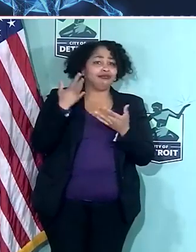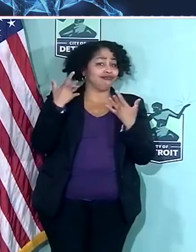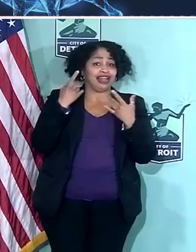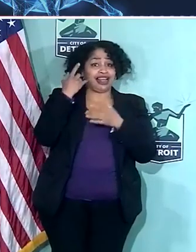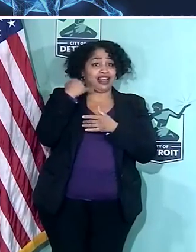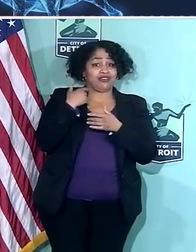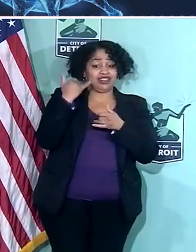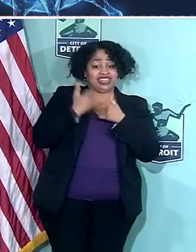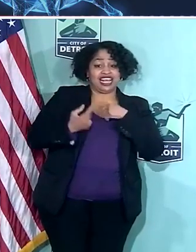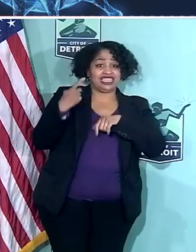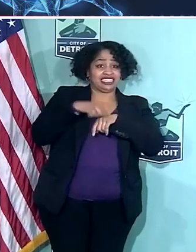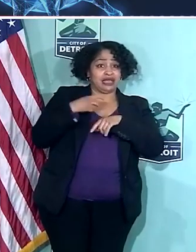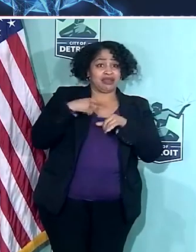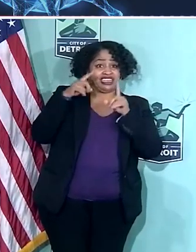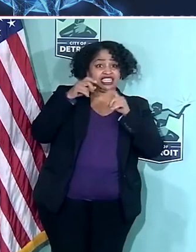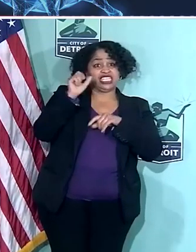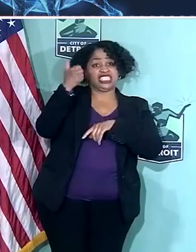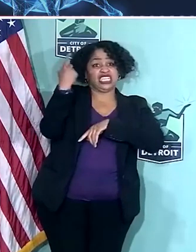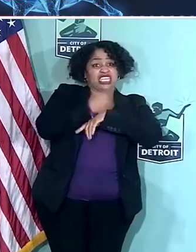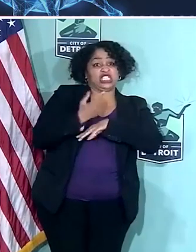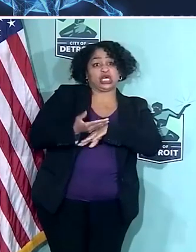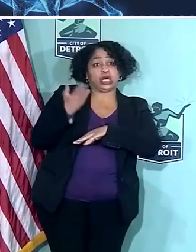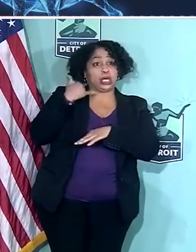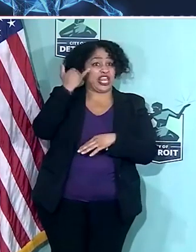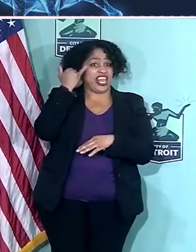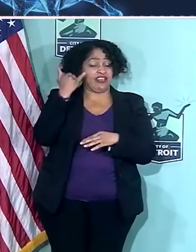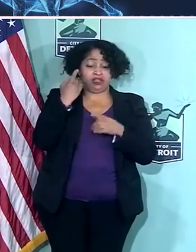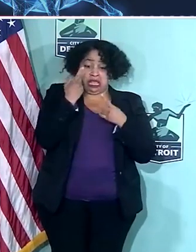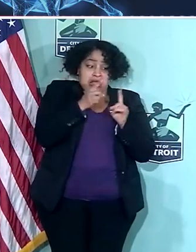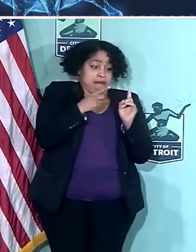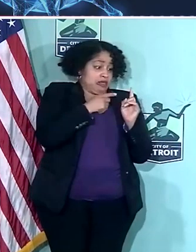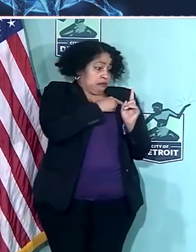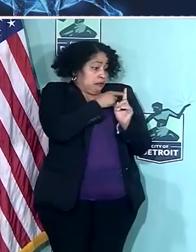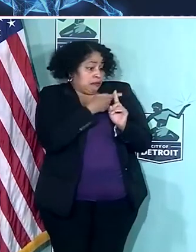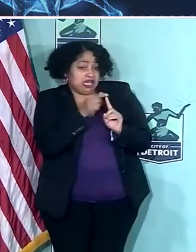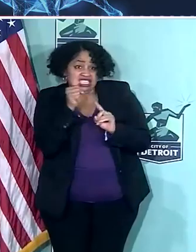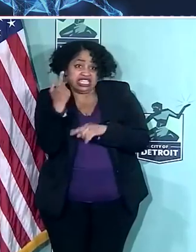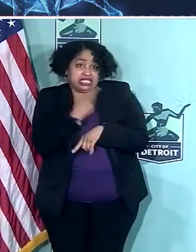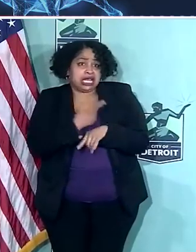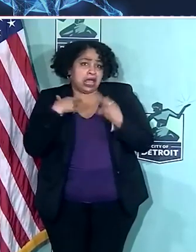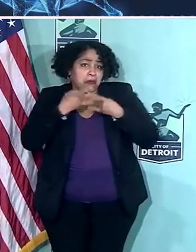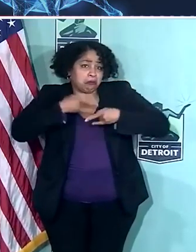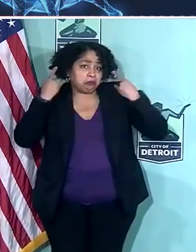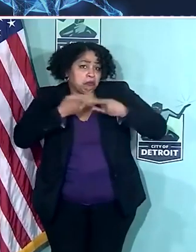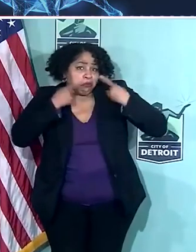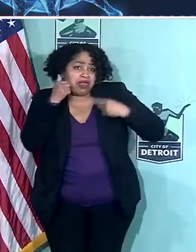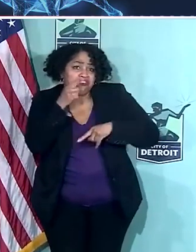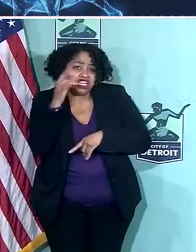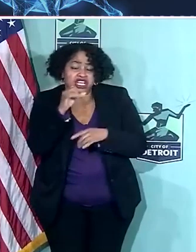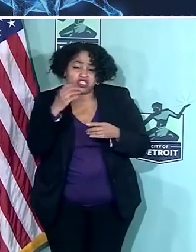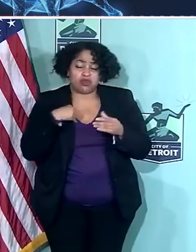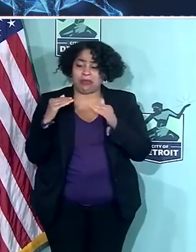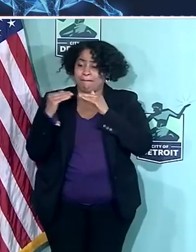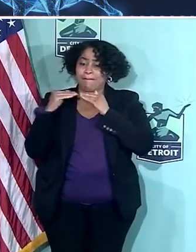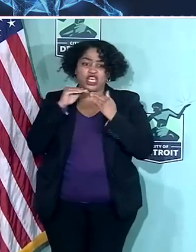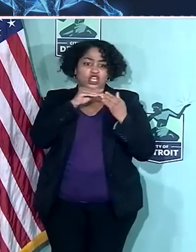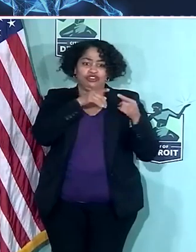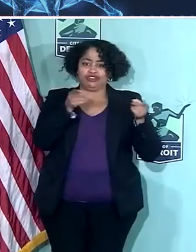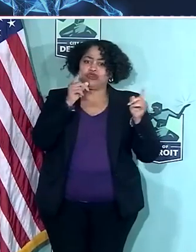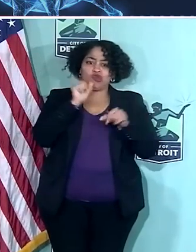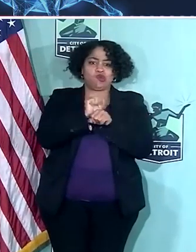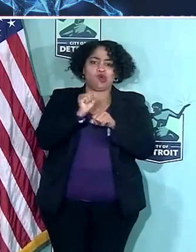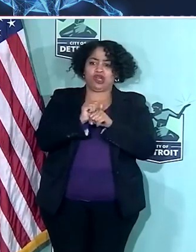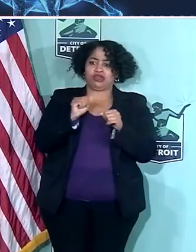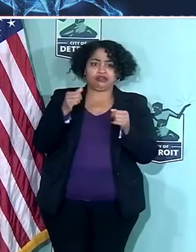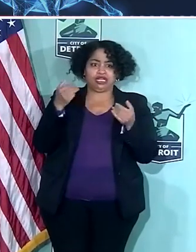was tested was 10 days ago, on the off chance that I got it in the meantime, I wear that mask every day so the coworkers in the 11th floor of City